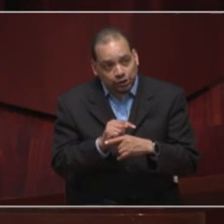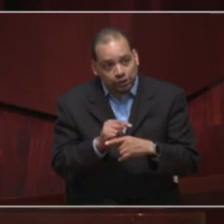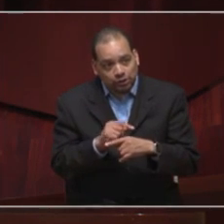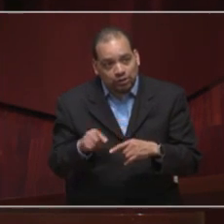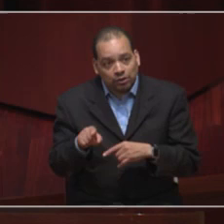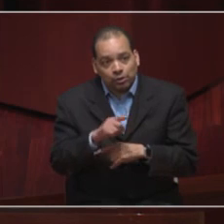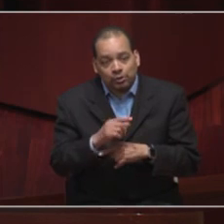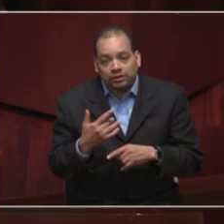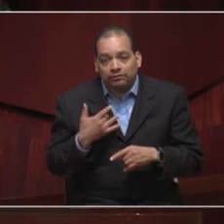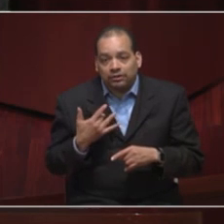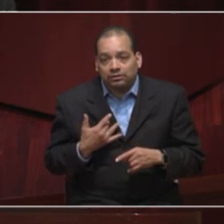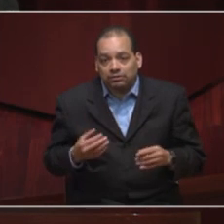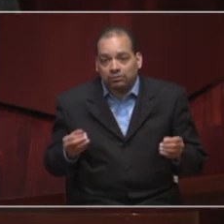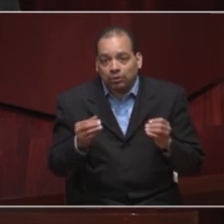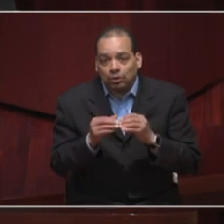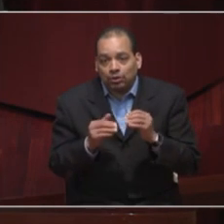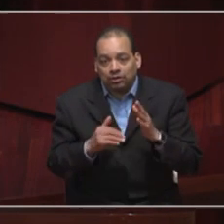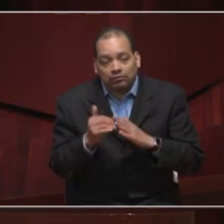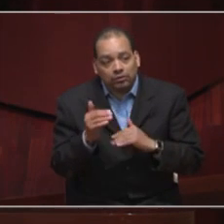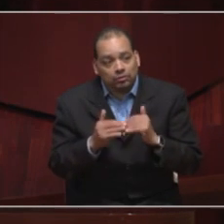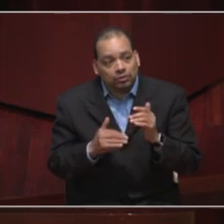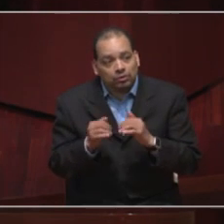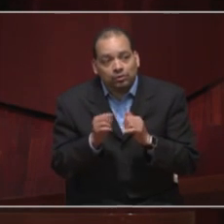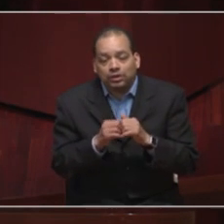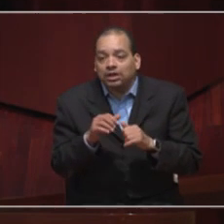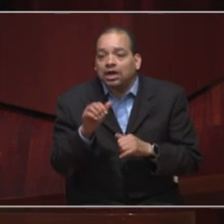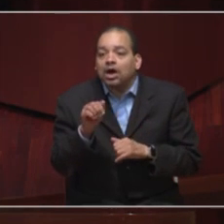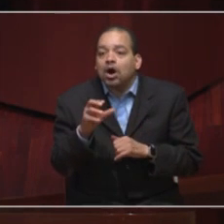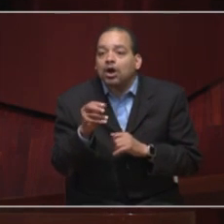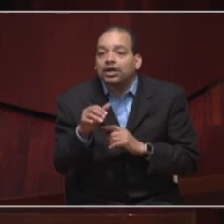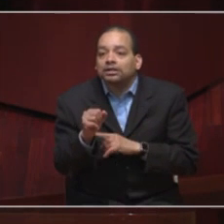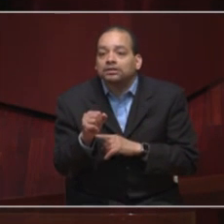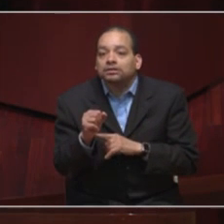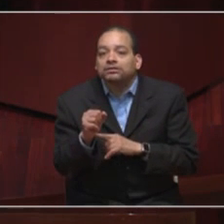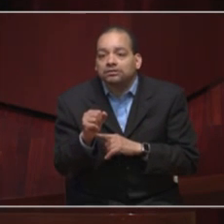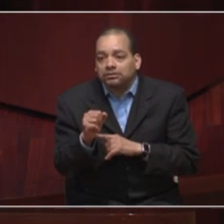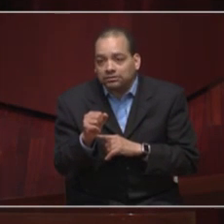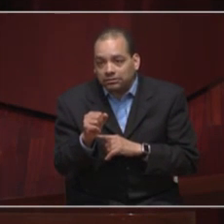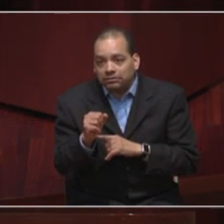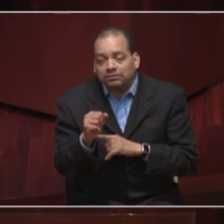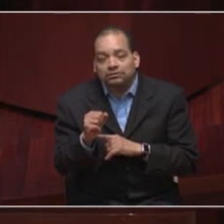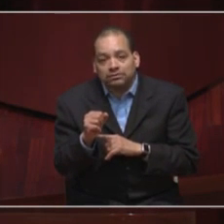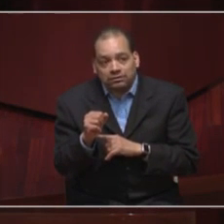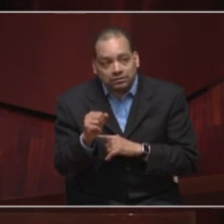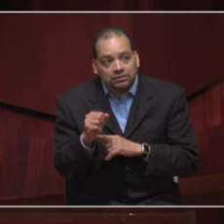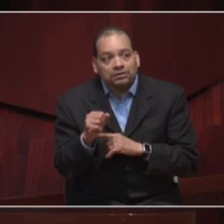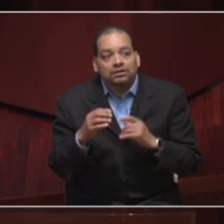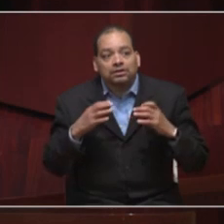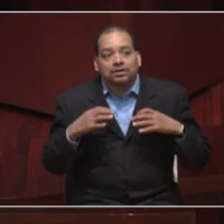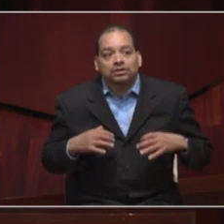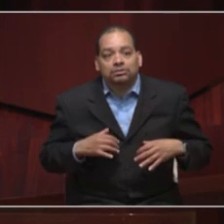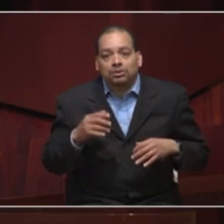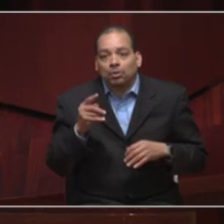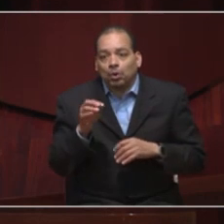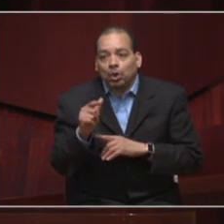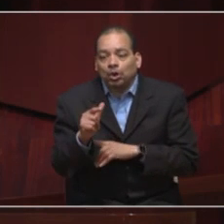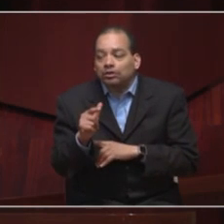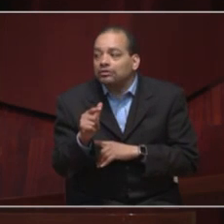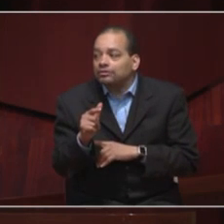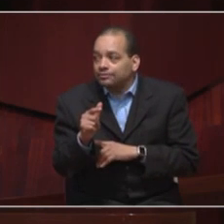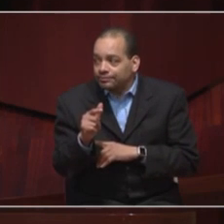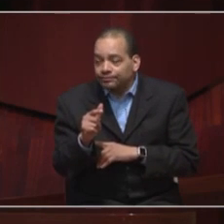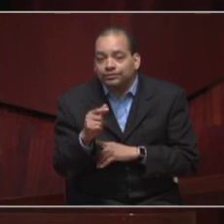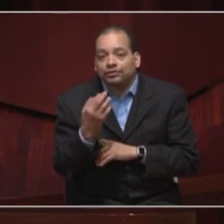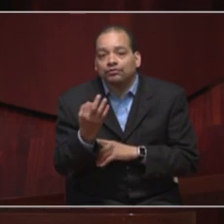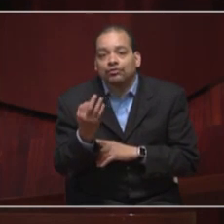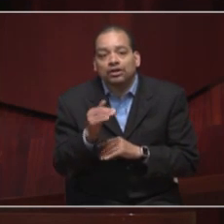very comfortable about the ARCIS customer portal that, on Friday night you get home from work and you think, oh, I forgot to place that reference